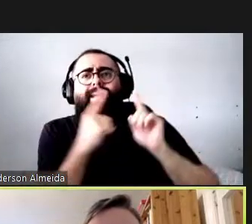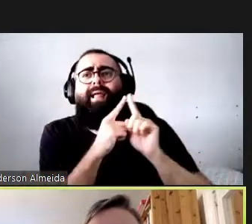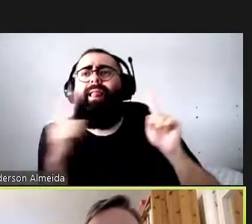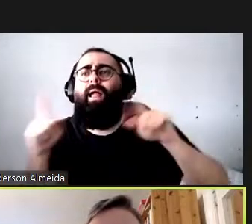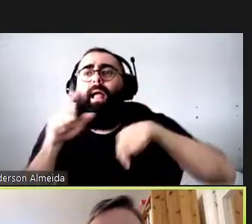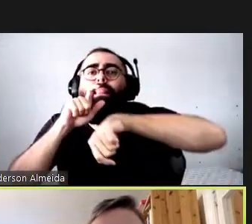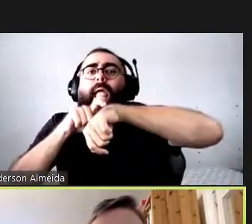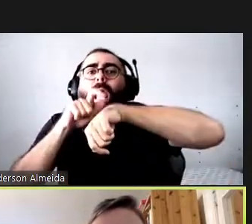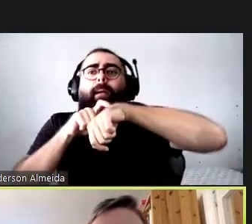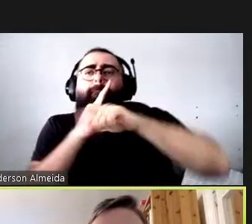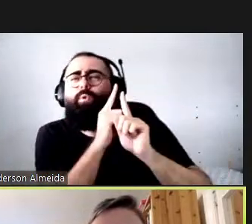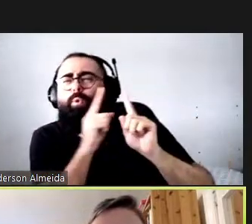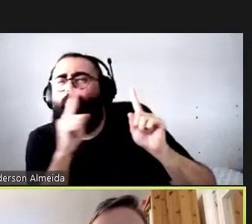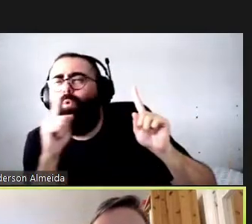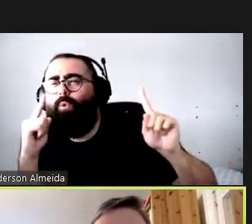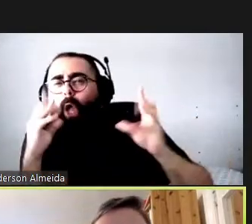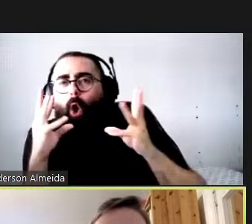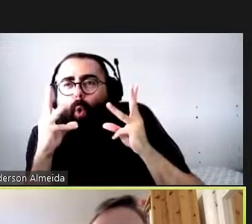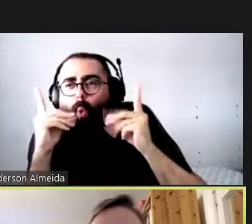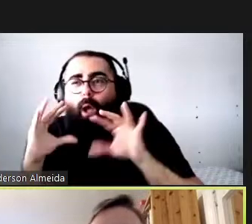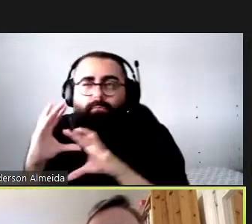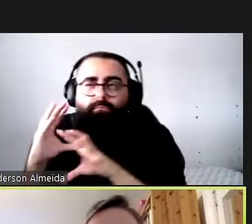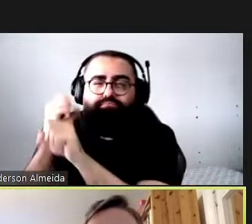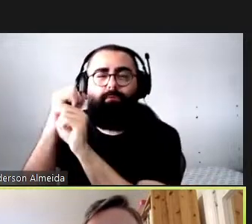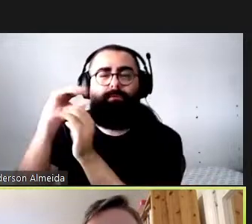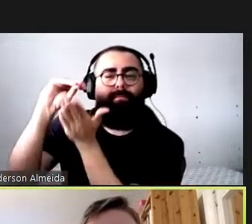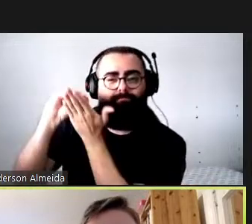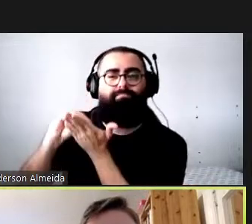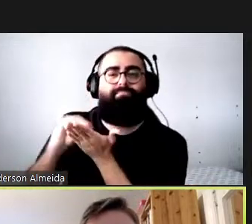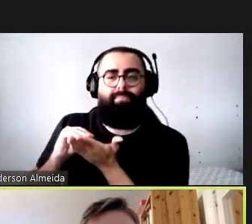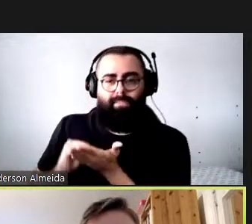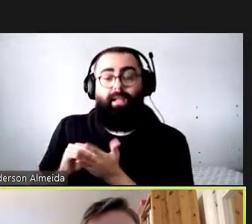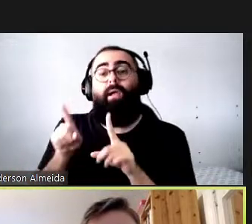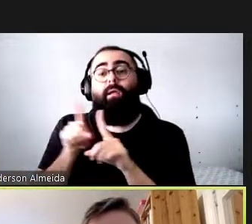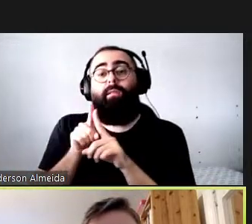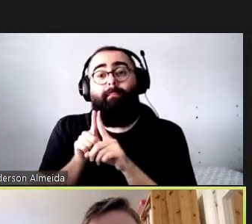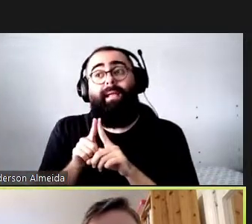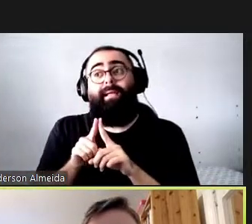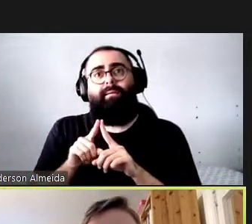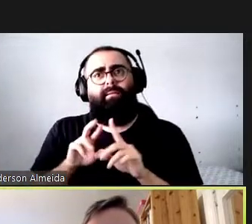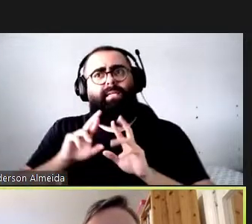as they relate to the different phrase boundaries.